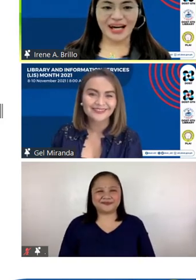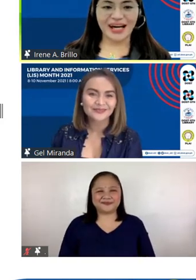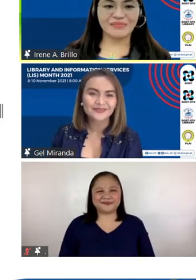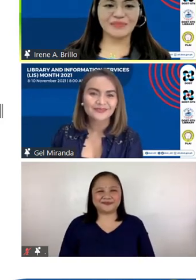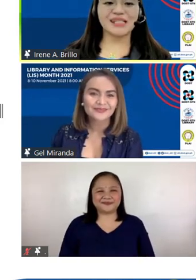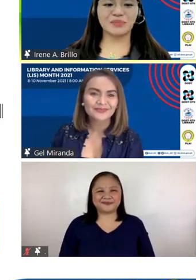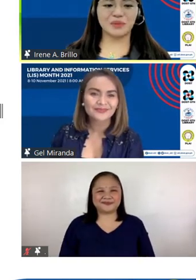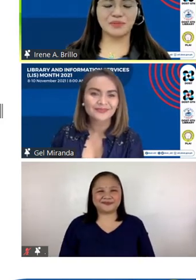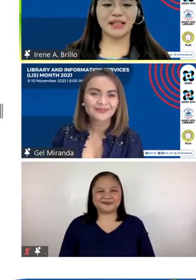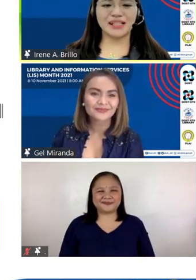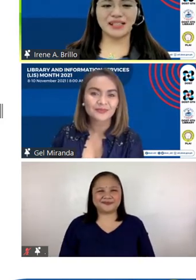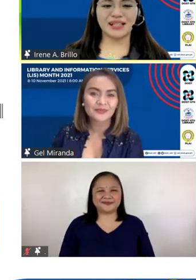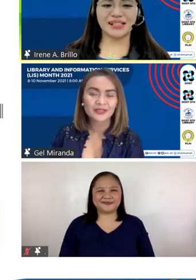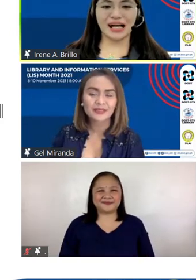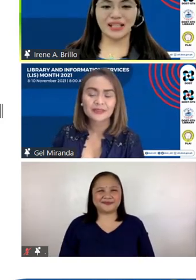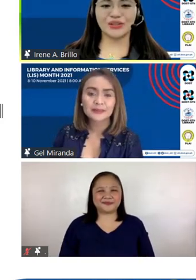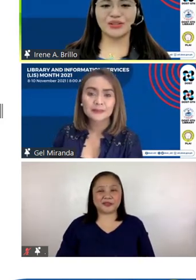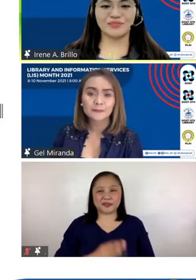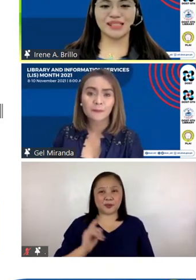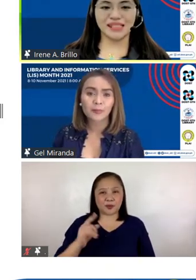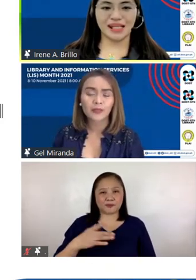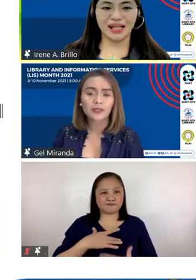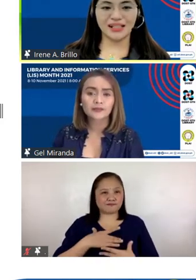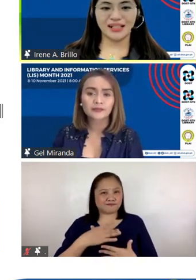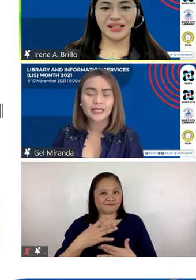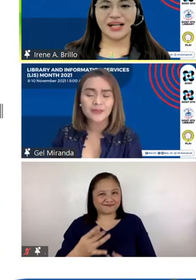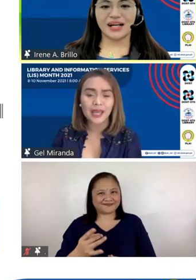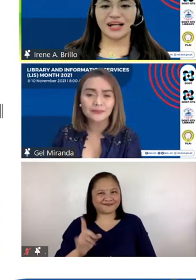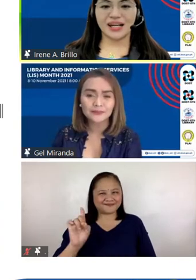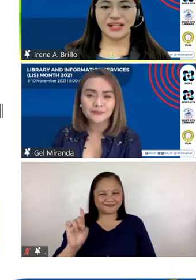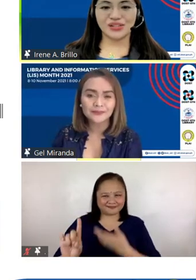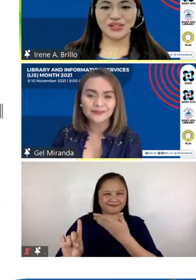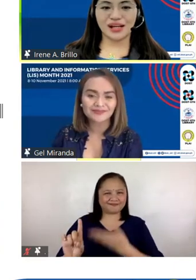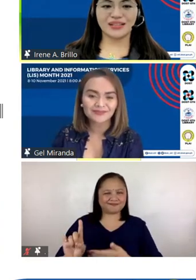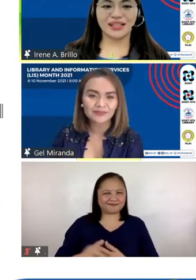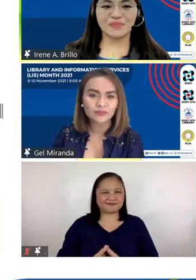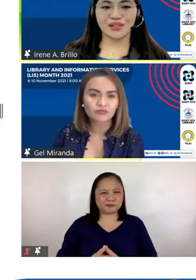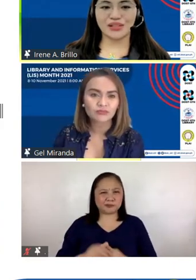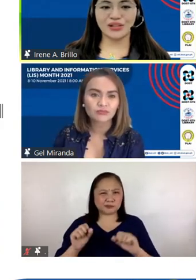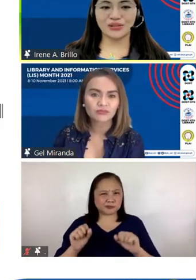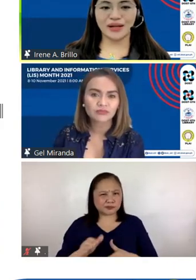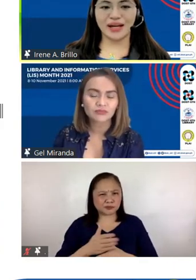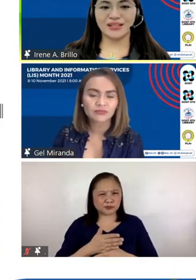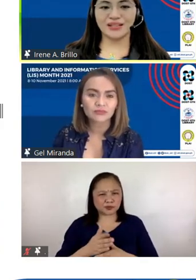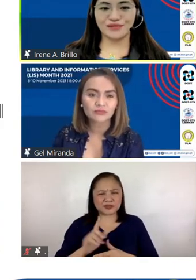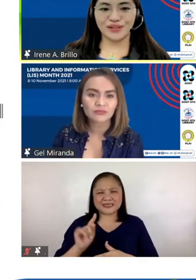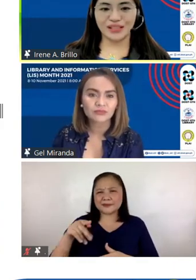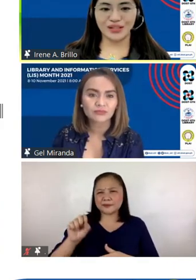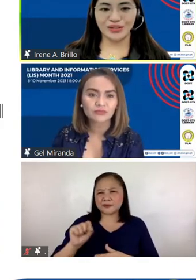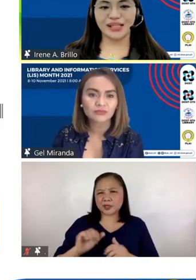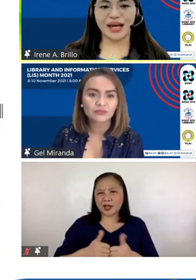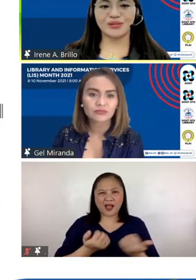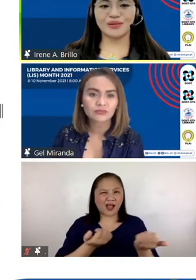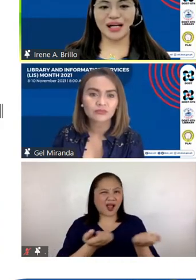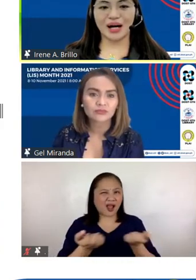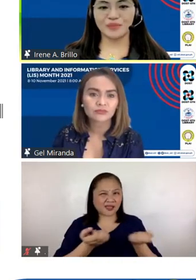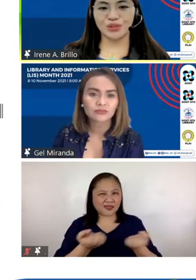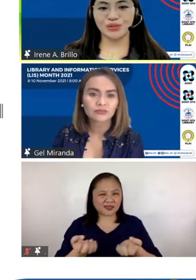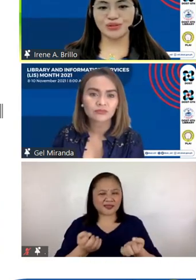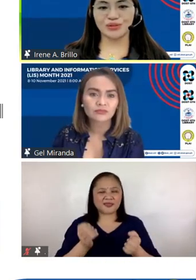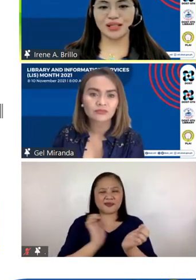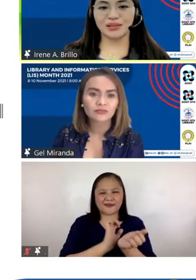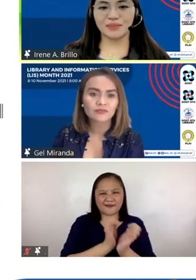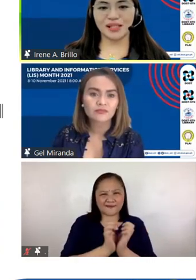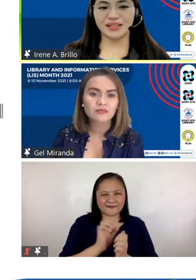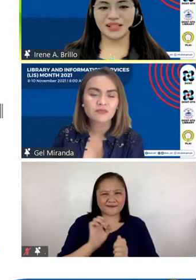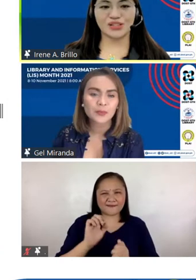And may isa po na interesado, Ms. Jel. Can you share tips on how to edit videos and what app to